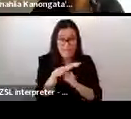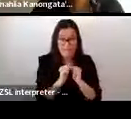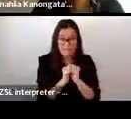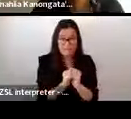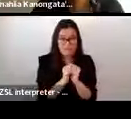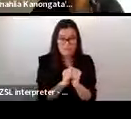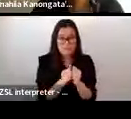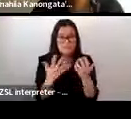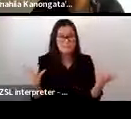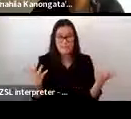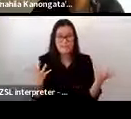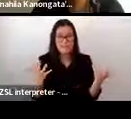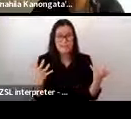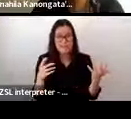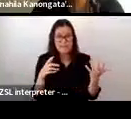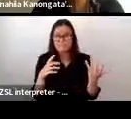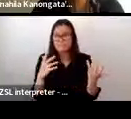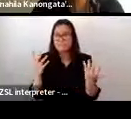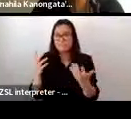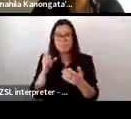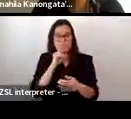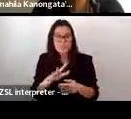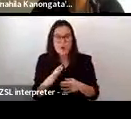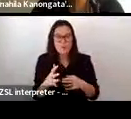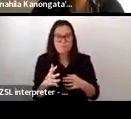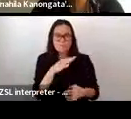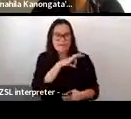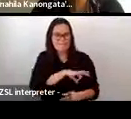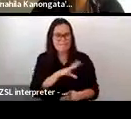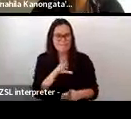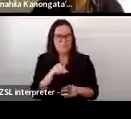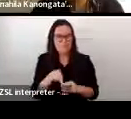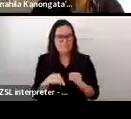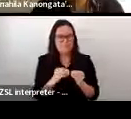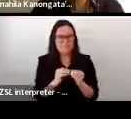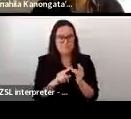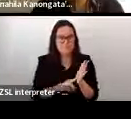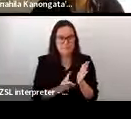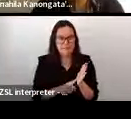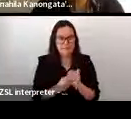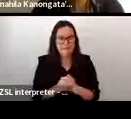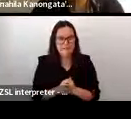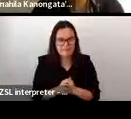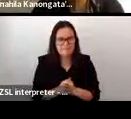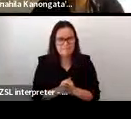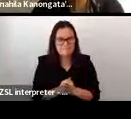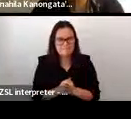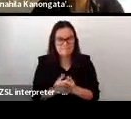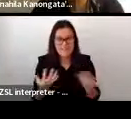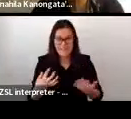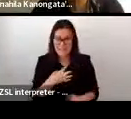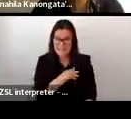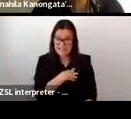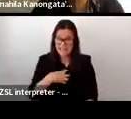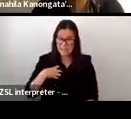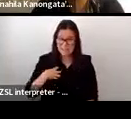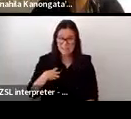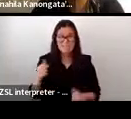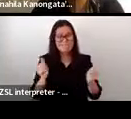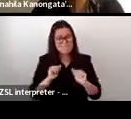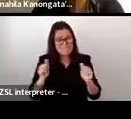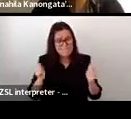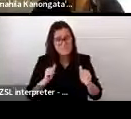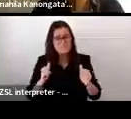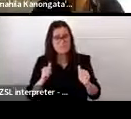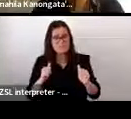Zealand does not need another advisory committee on disabilities. The government has been given ample evidence before this bill